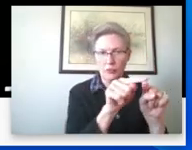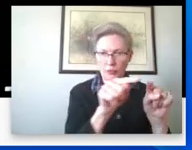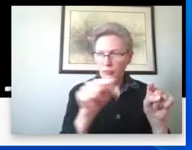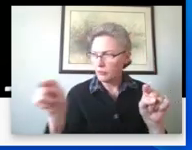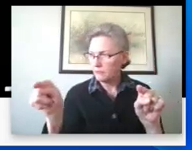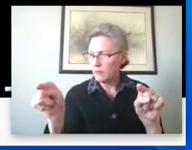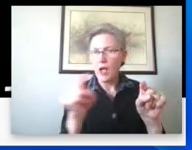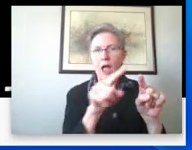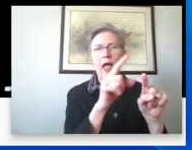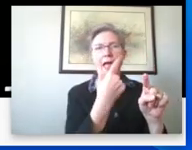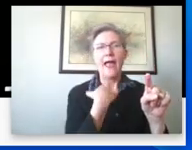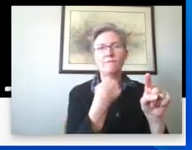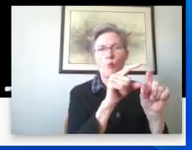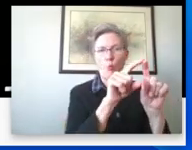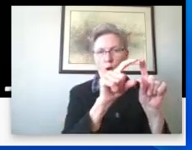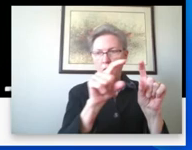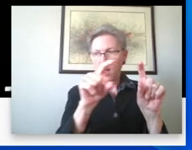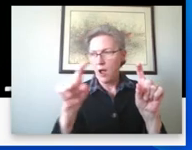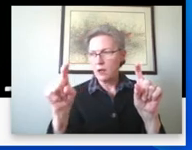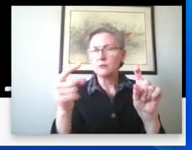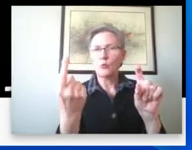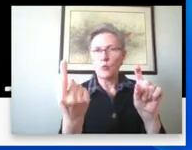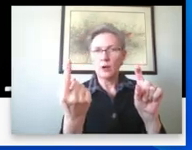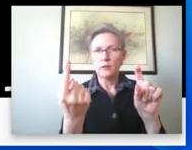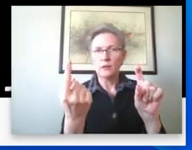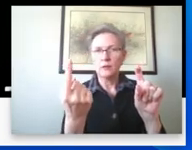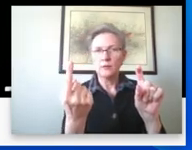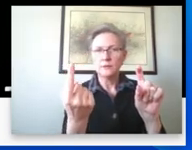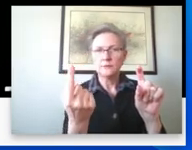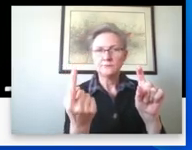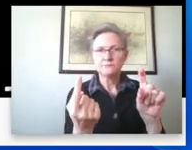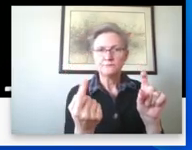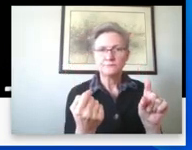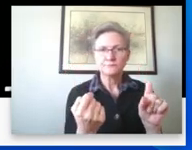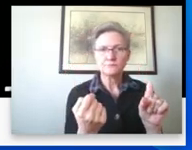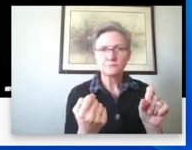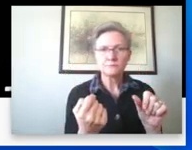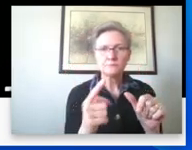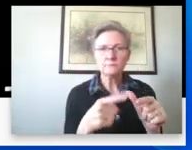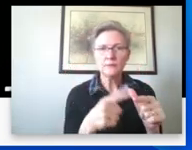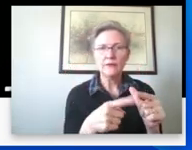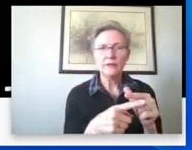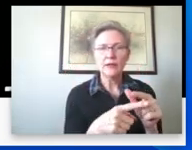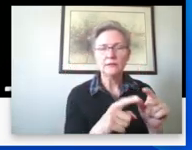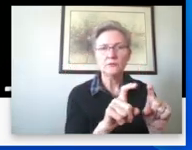have 1 row, so I can kind of drag my hand across and maybe put a number 1.